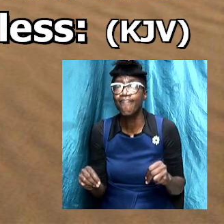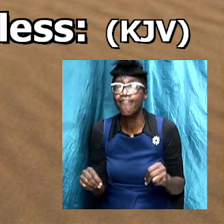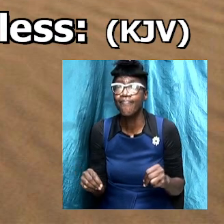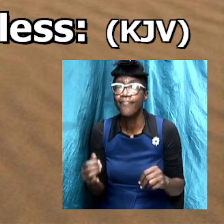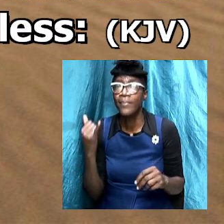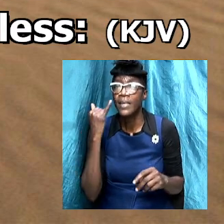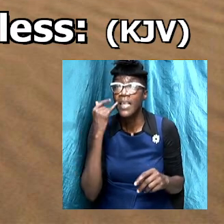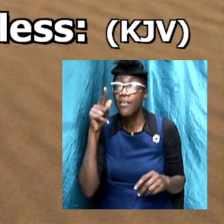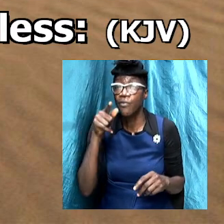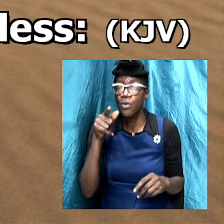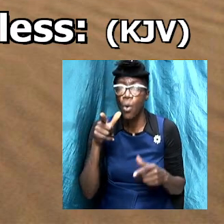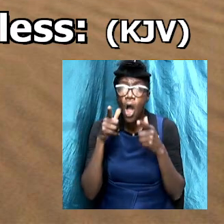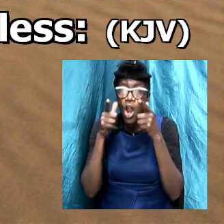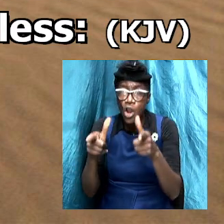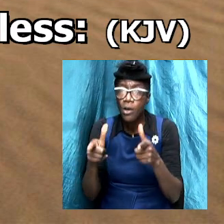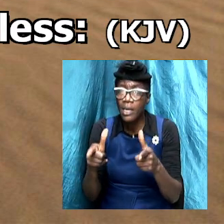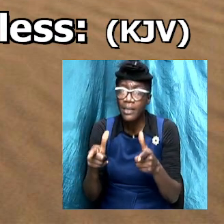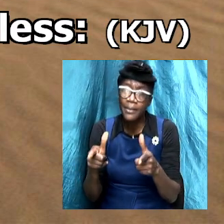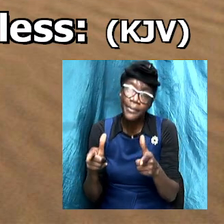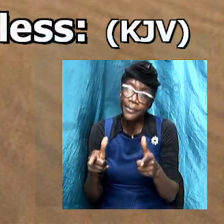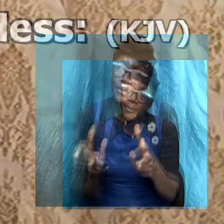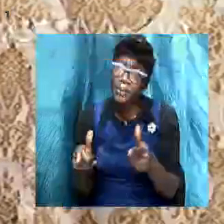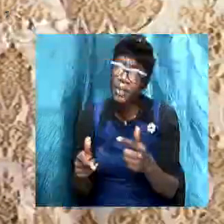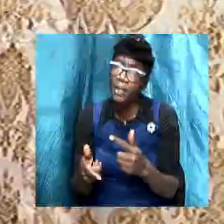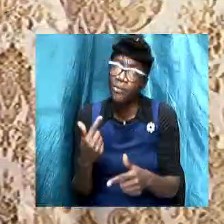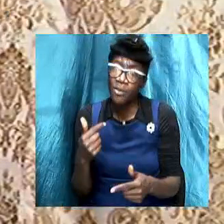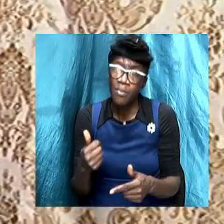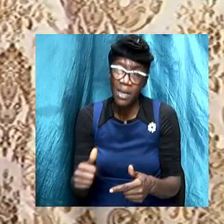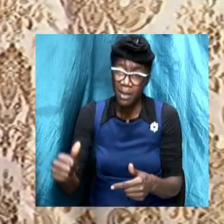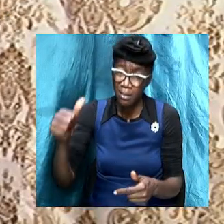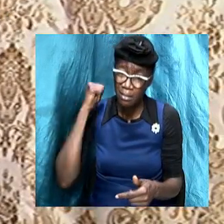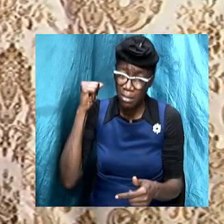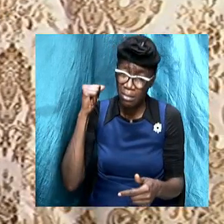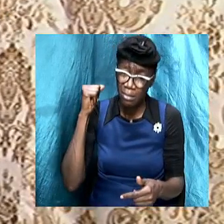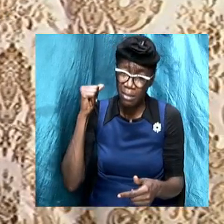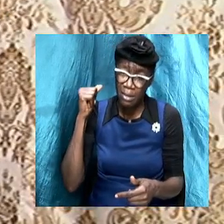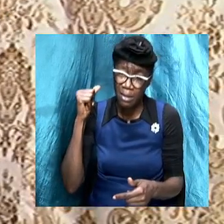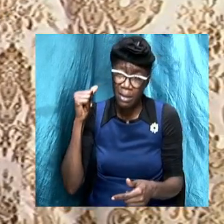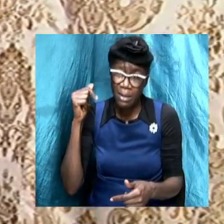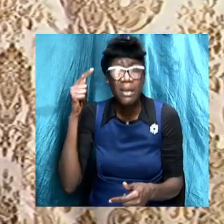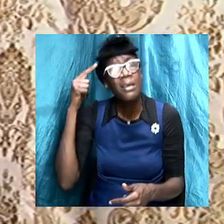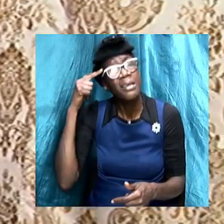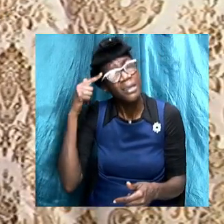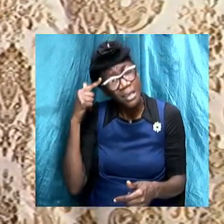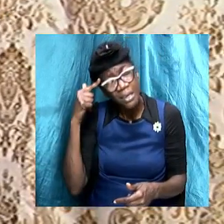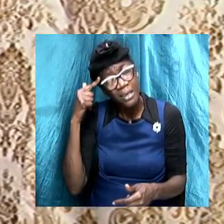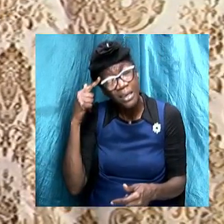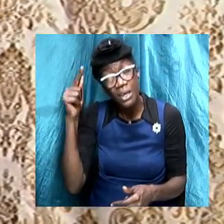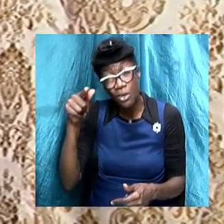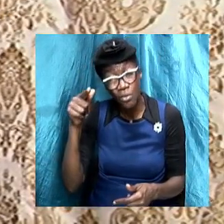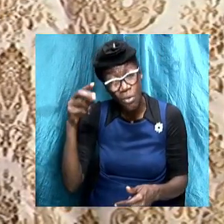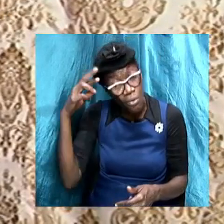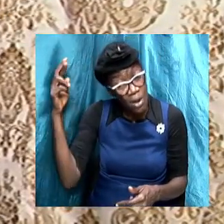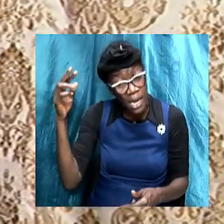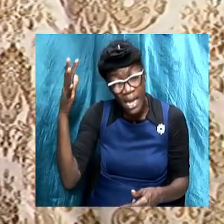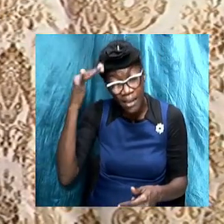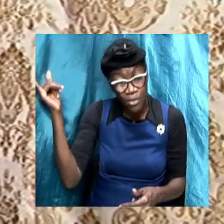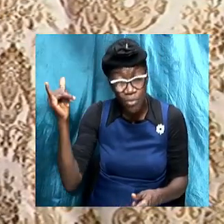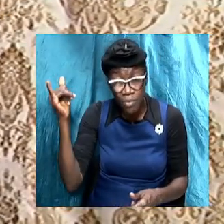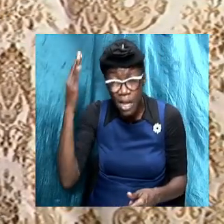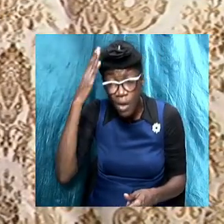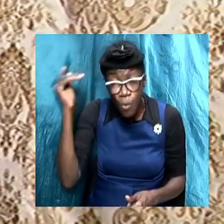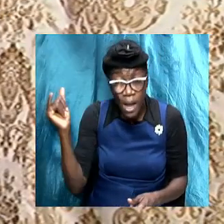you look at it from a historical perspective, you'll realize why it was important to